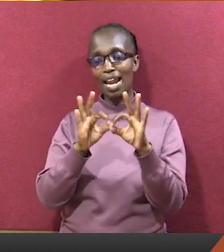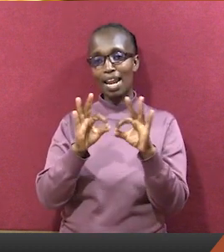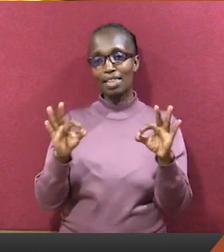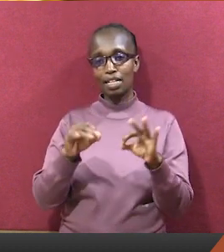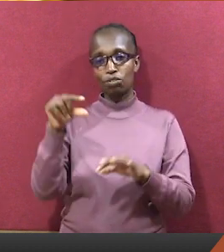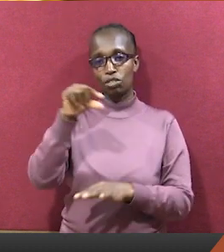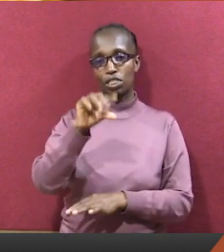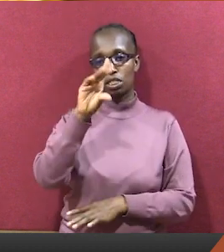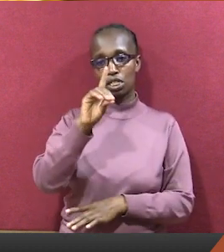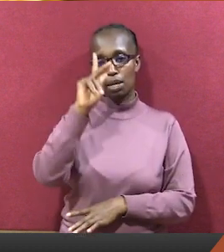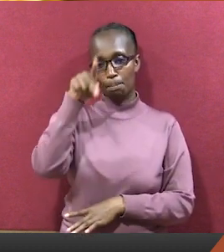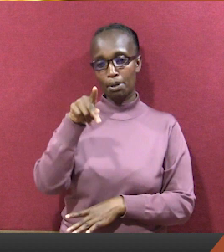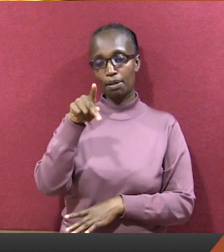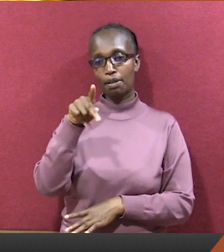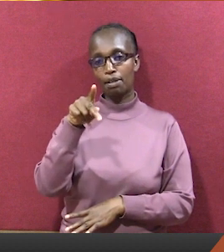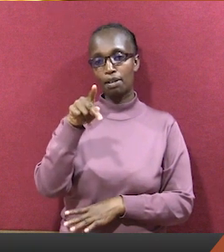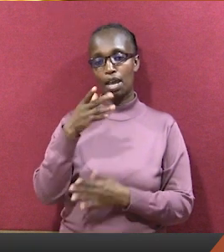public debt to GDP